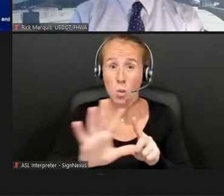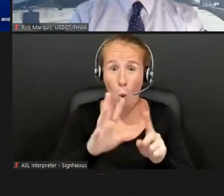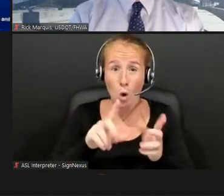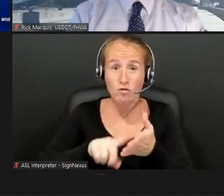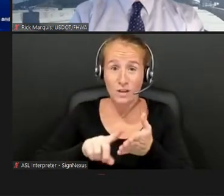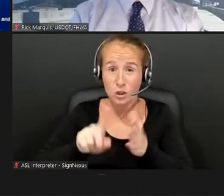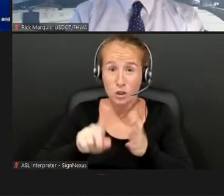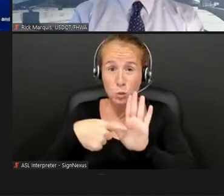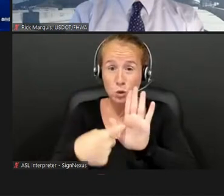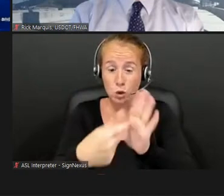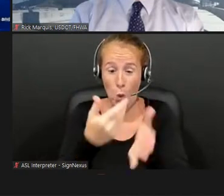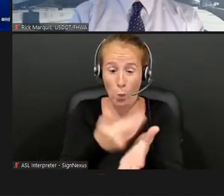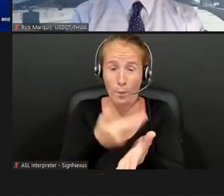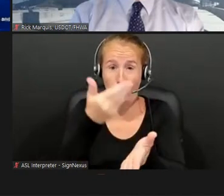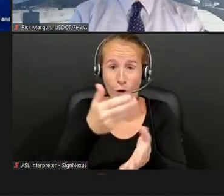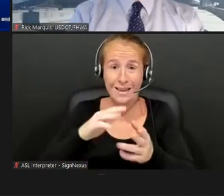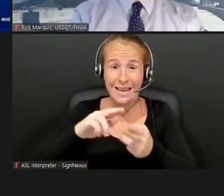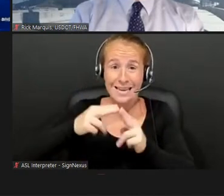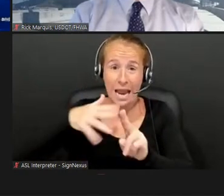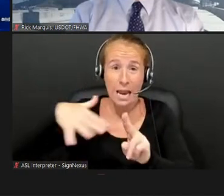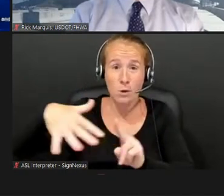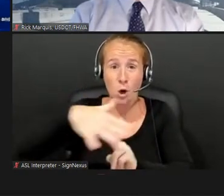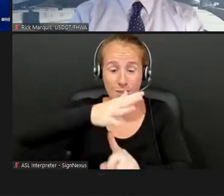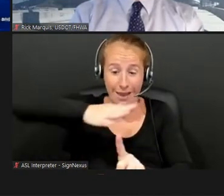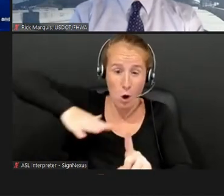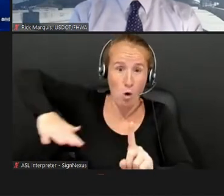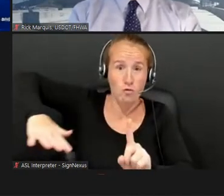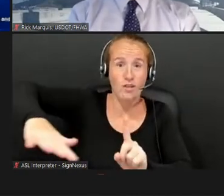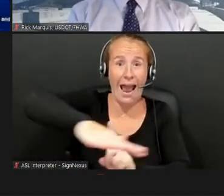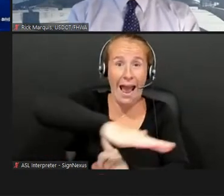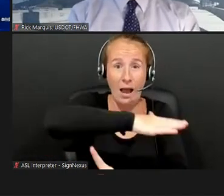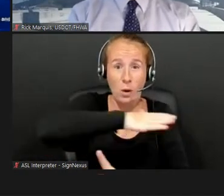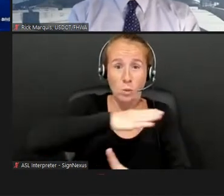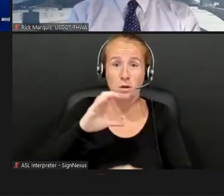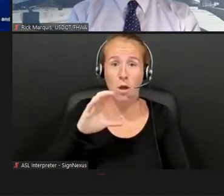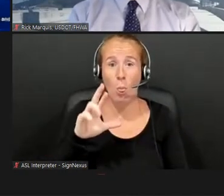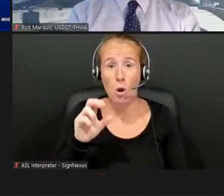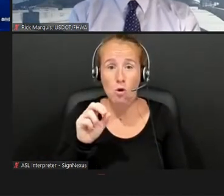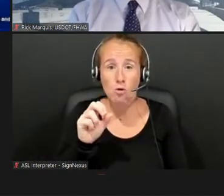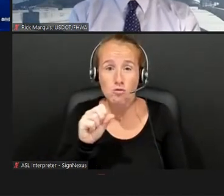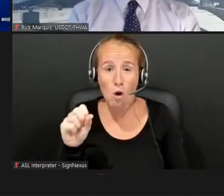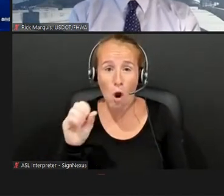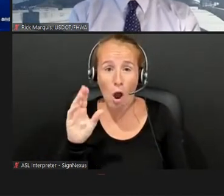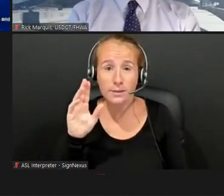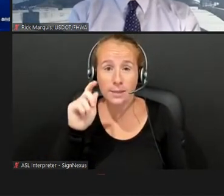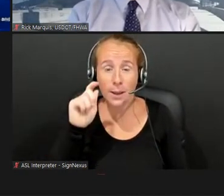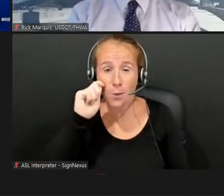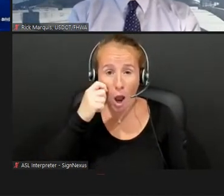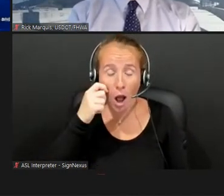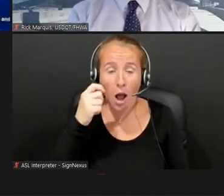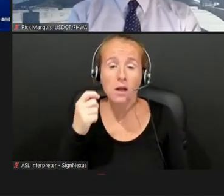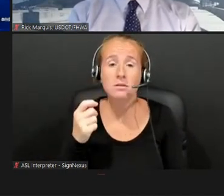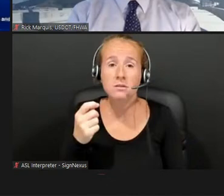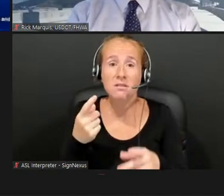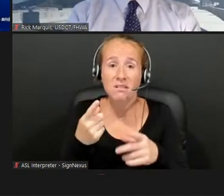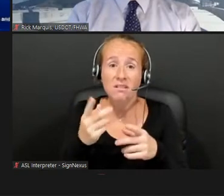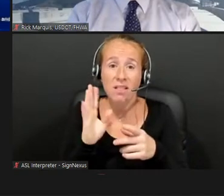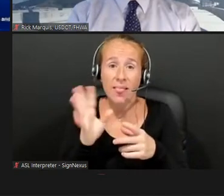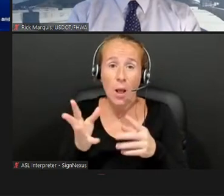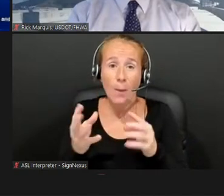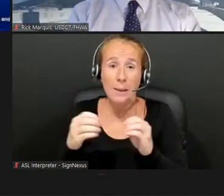like um neighborhoods that surround the Cross Bronx or the Bruckner are going to be further